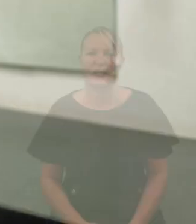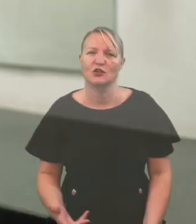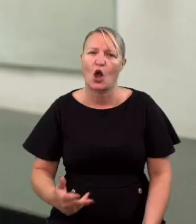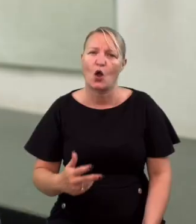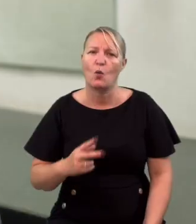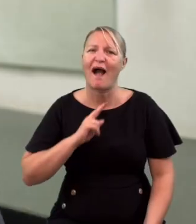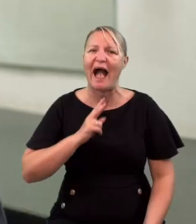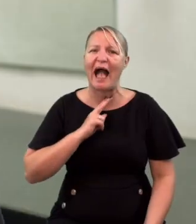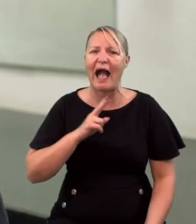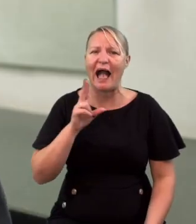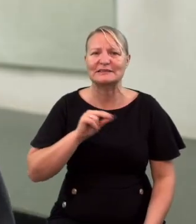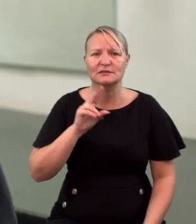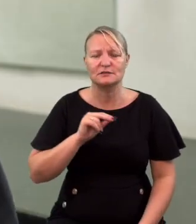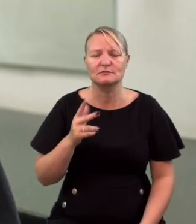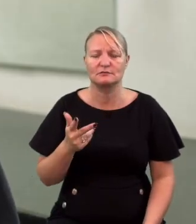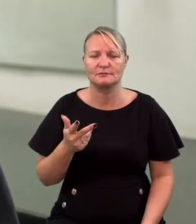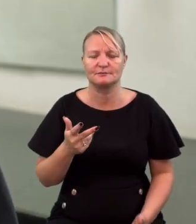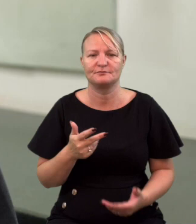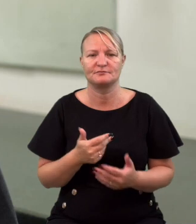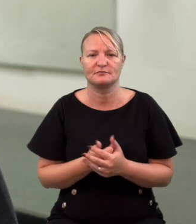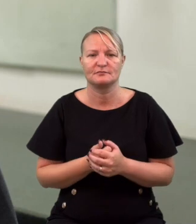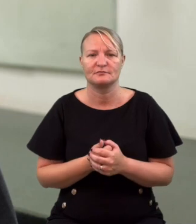I'd say in terms of accent work,